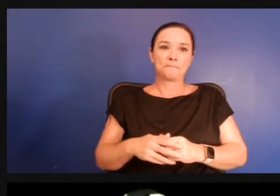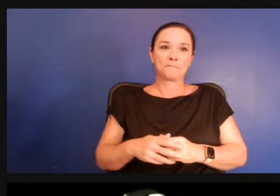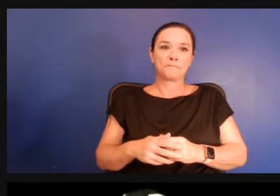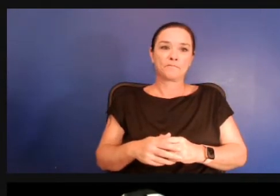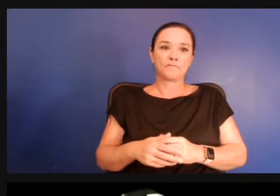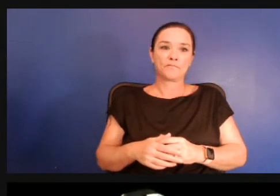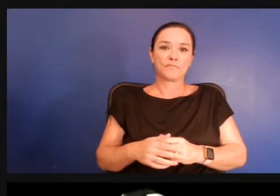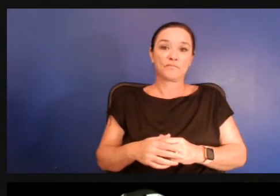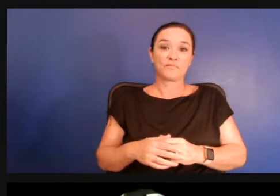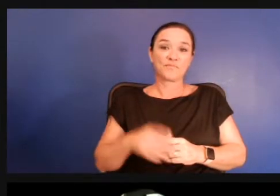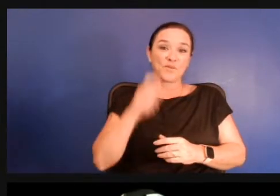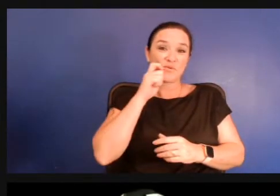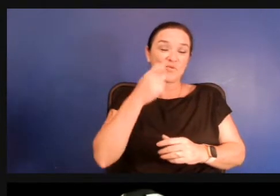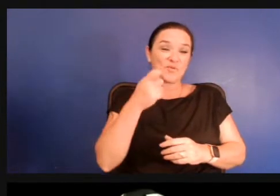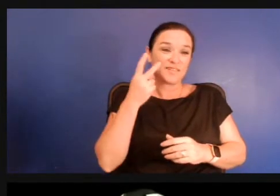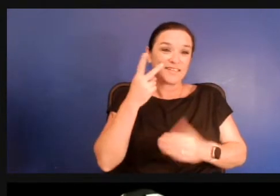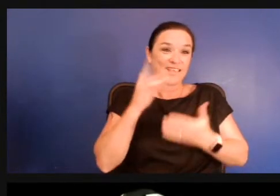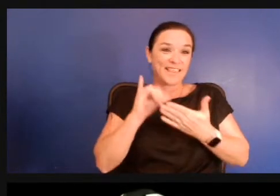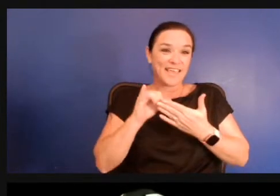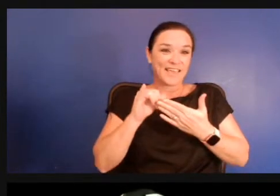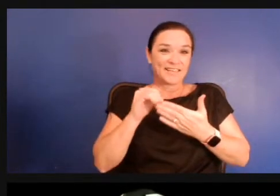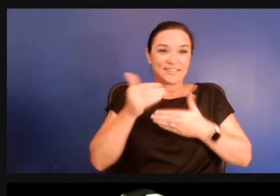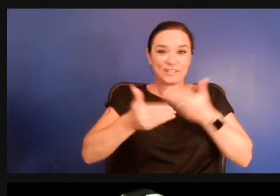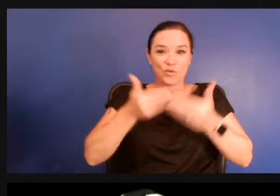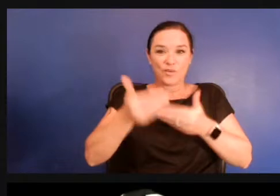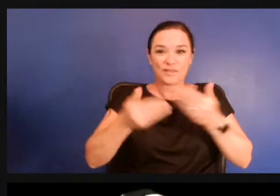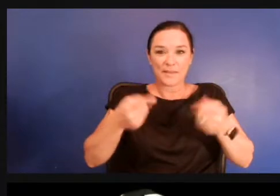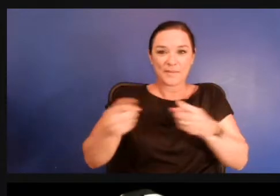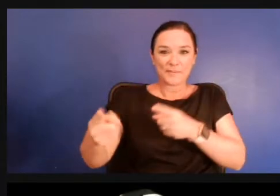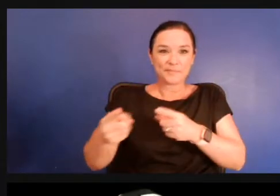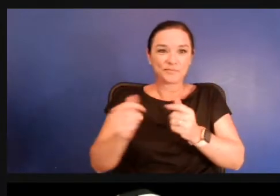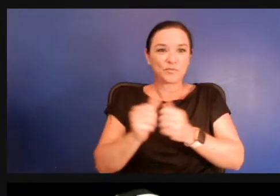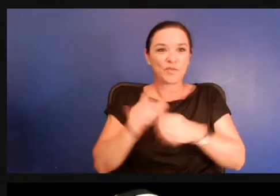So pretty cool to see that sequence of earthquakes coming across there.